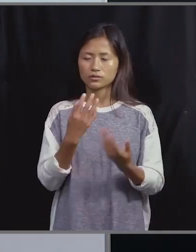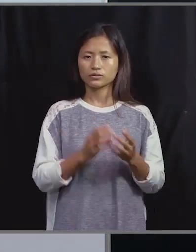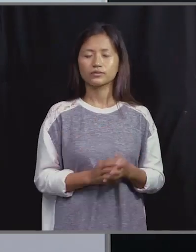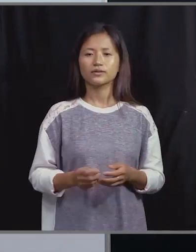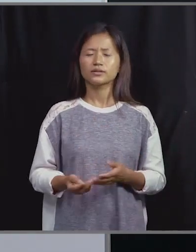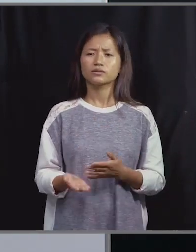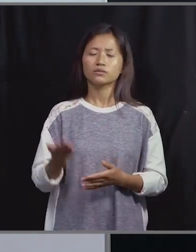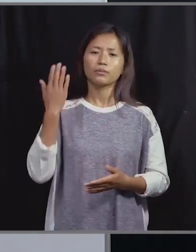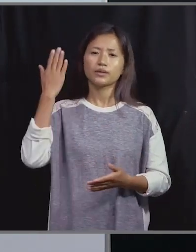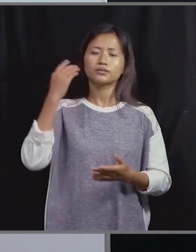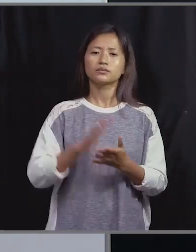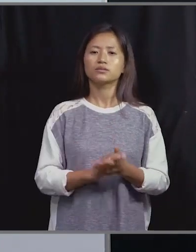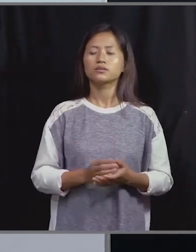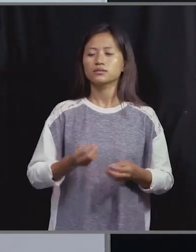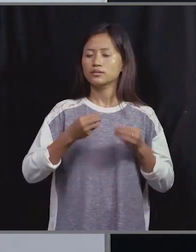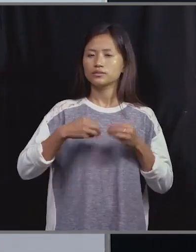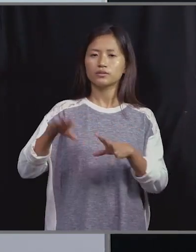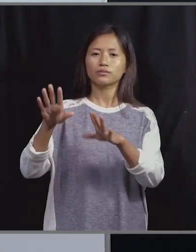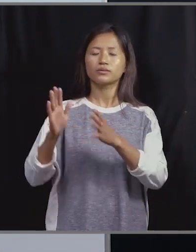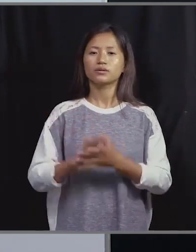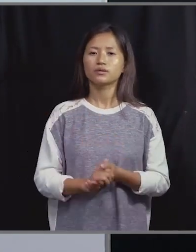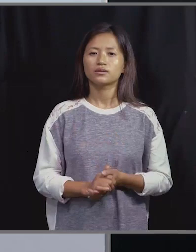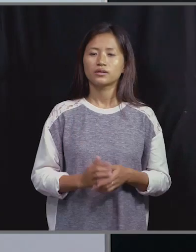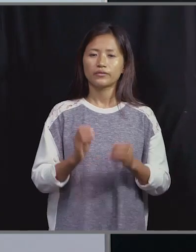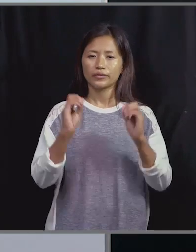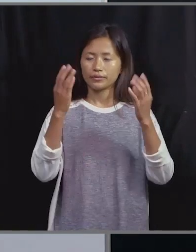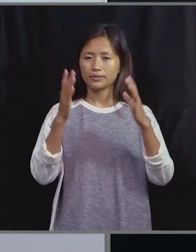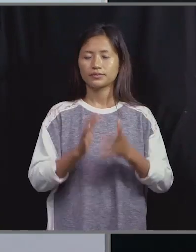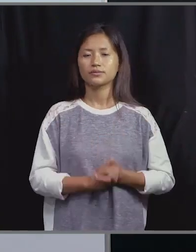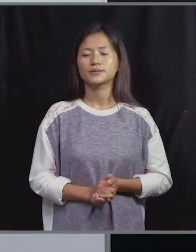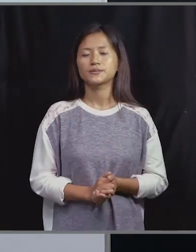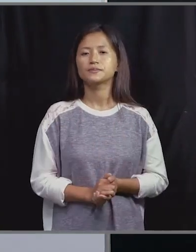many centuries, were slipping away from their hands.